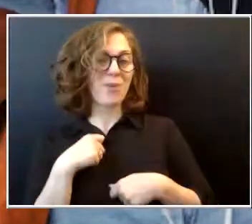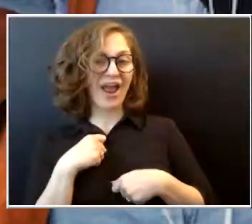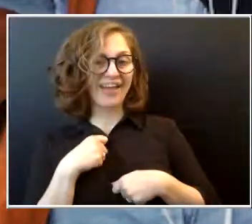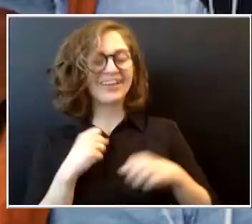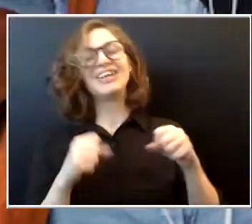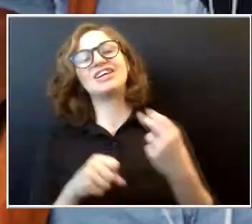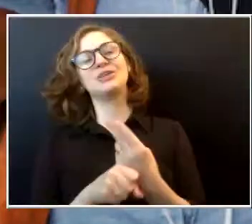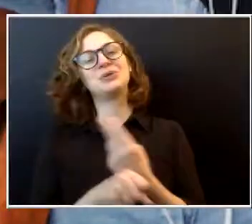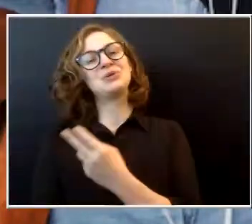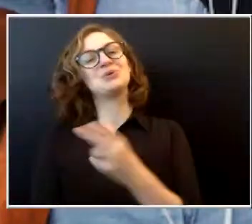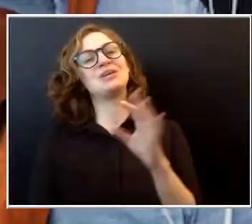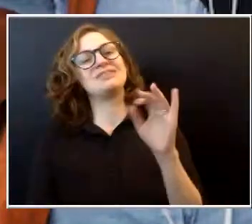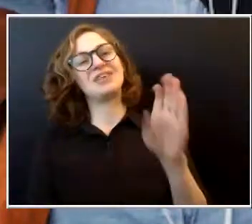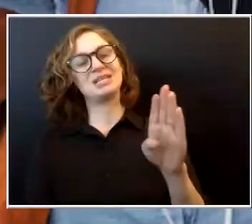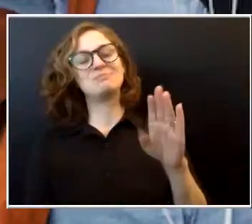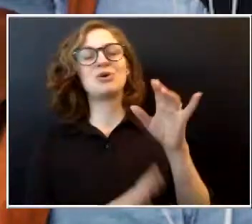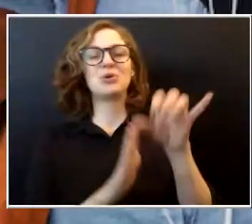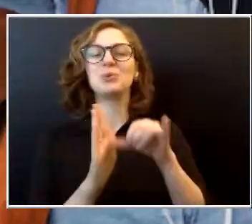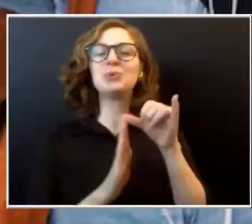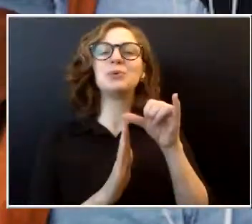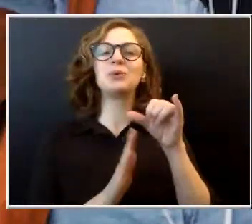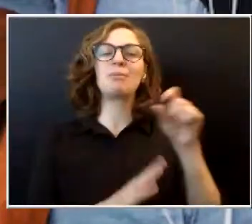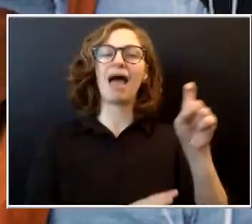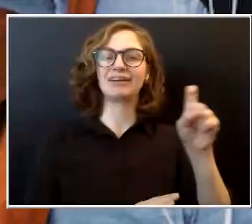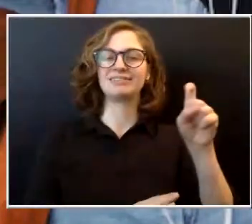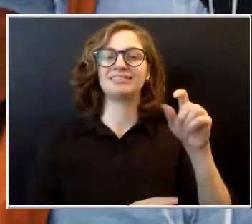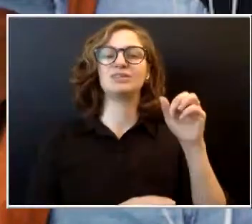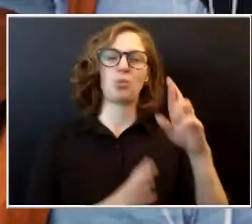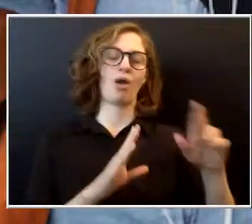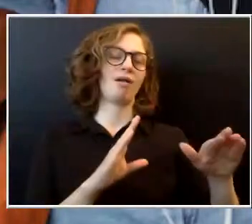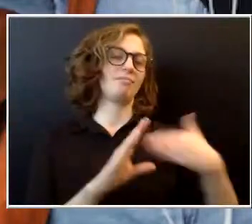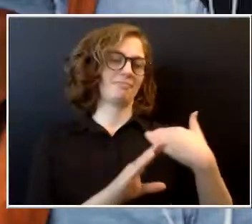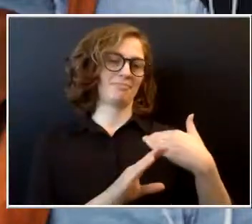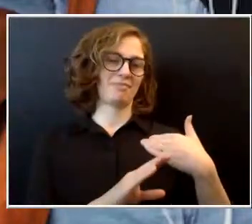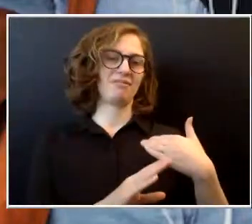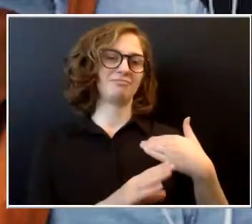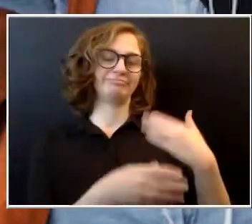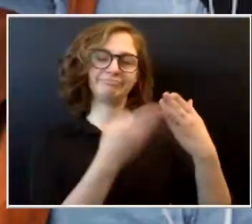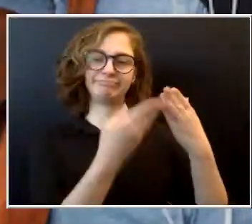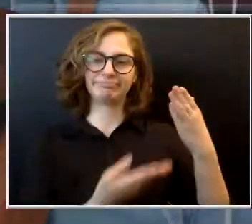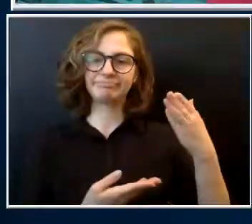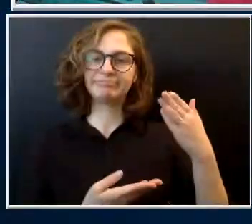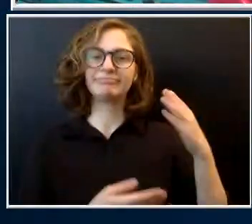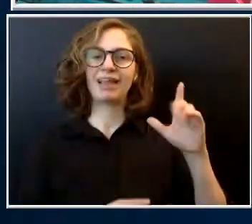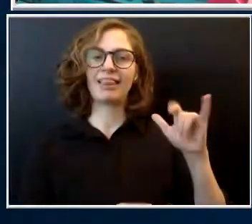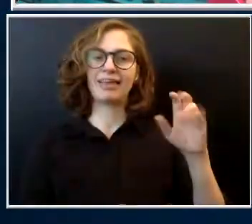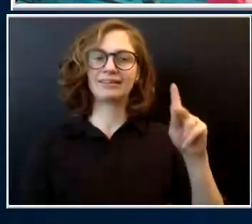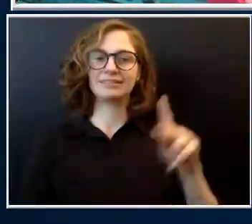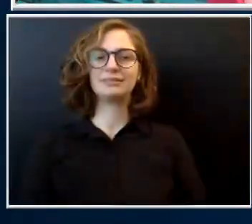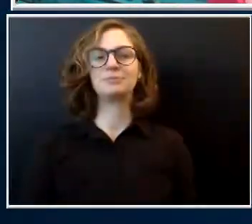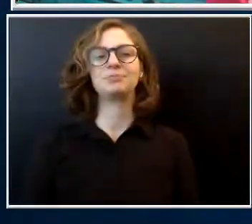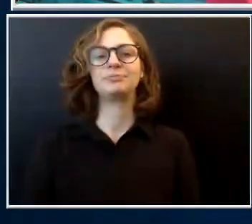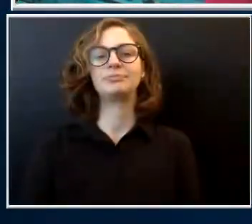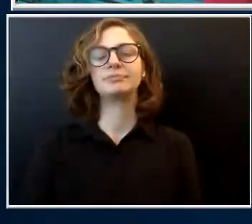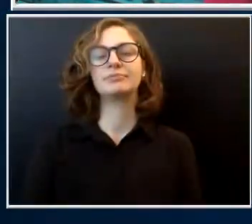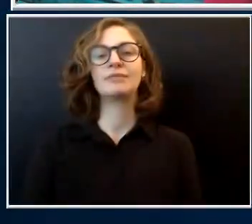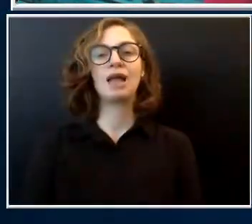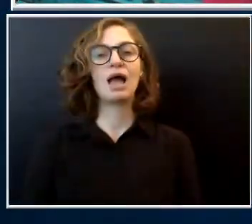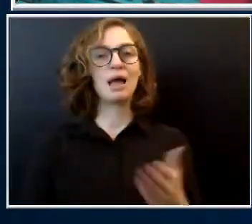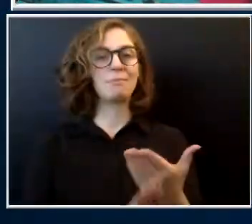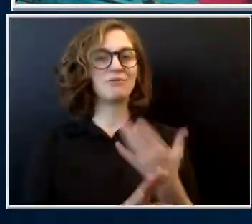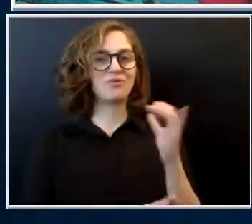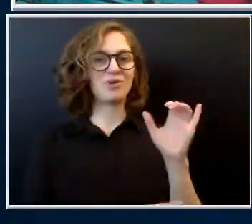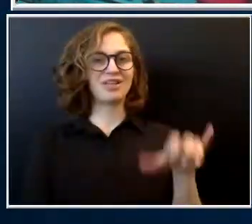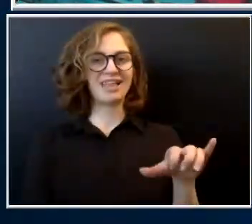platform, or you can email the Medical News Network right now. The links are there on your screen. And before we get to those community questions, we